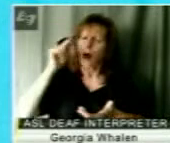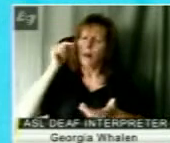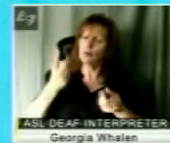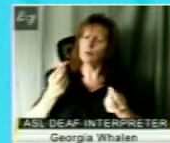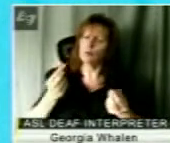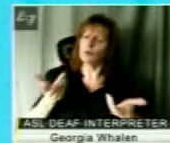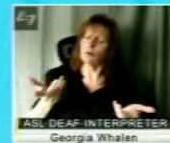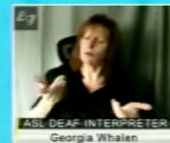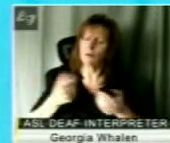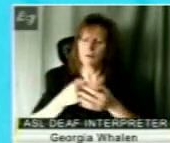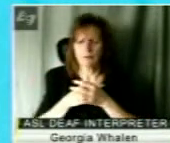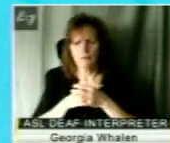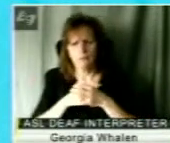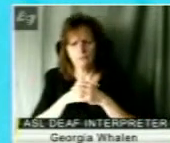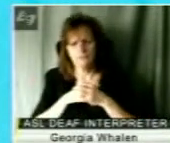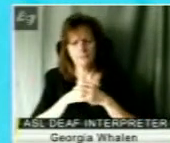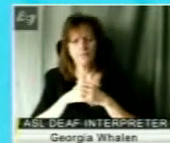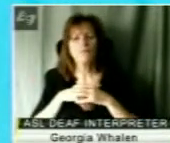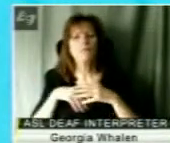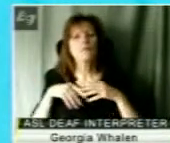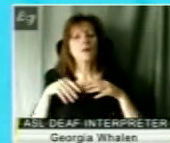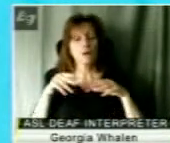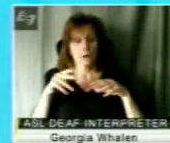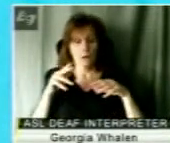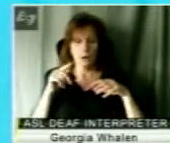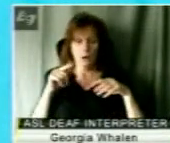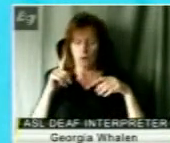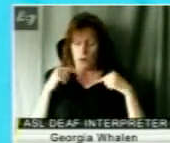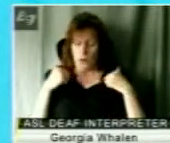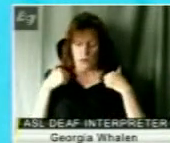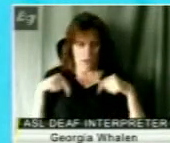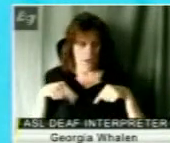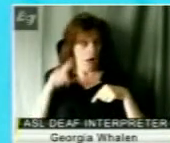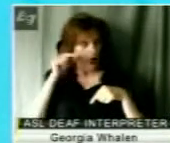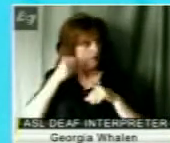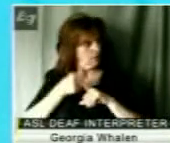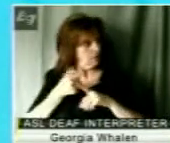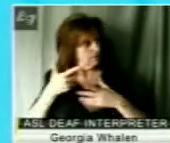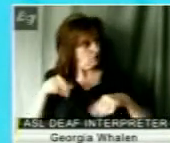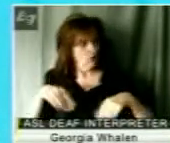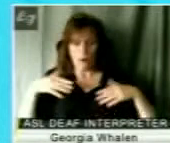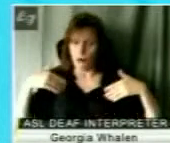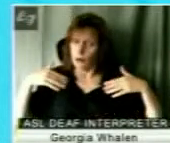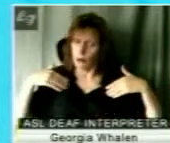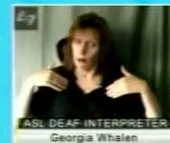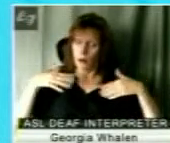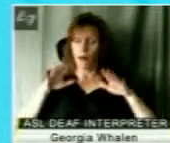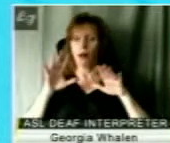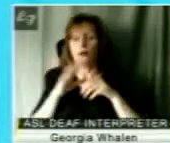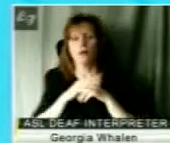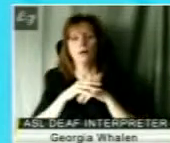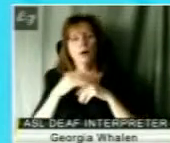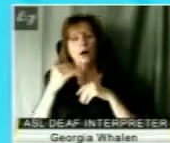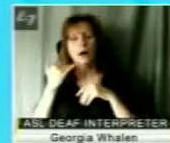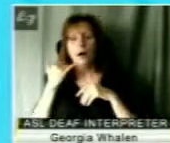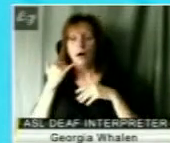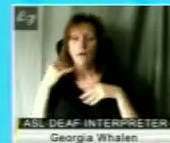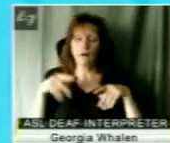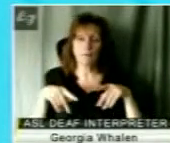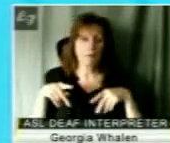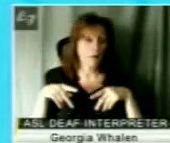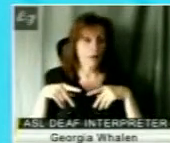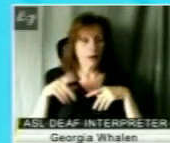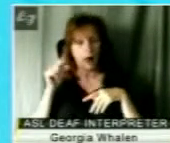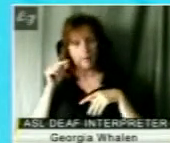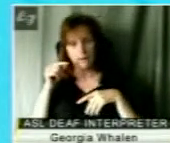To date, that hasn't been something that's happened here. Where we've had to decant people, it has been, as you saw with the